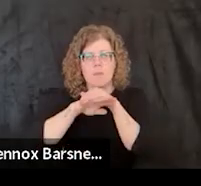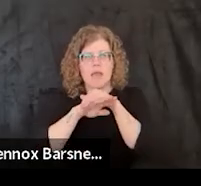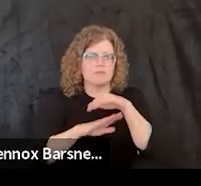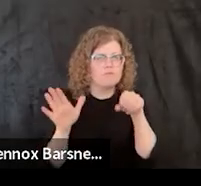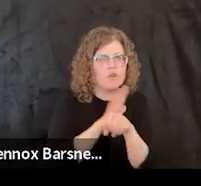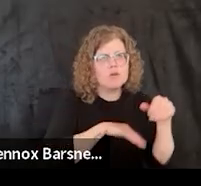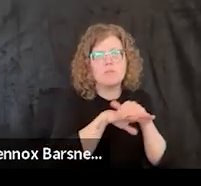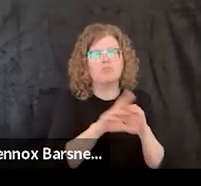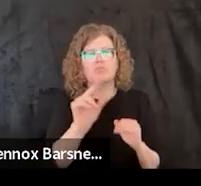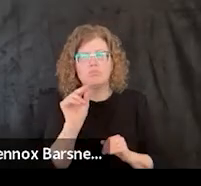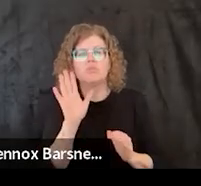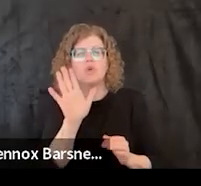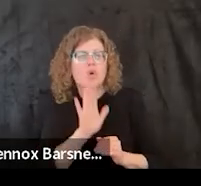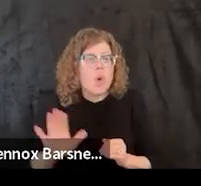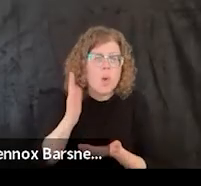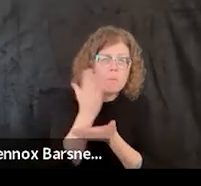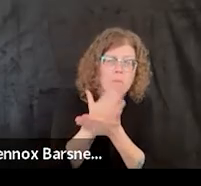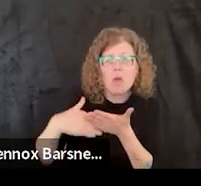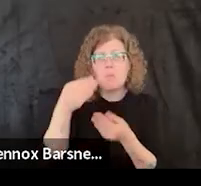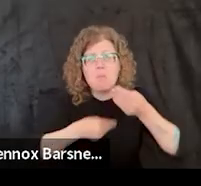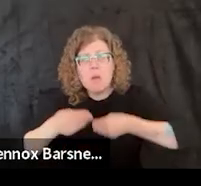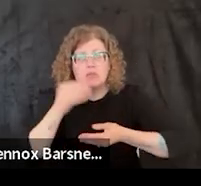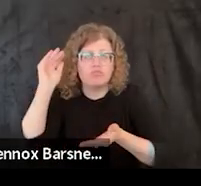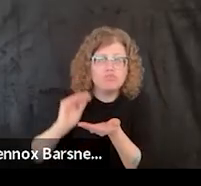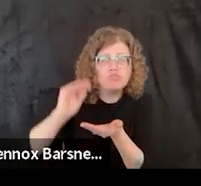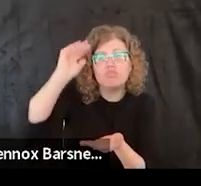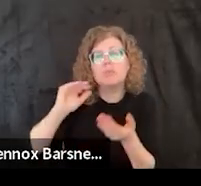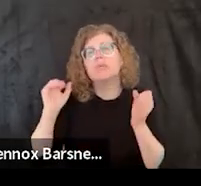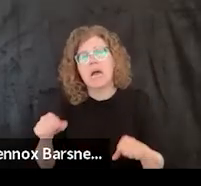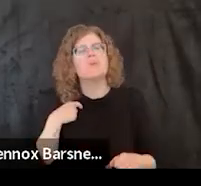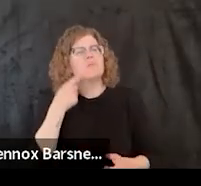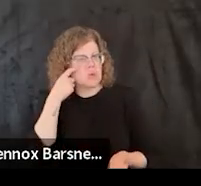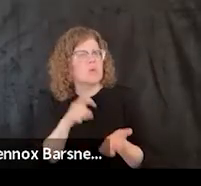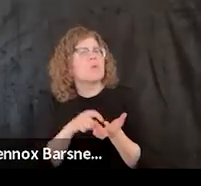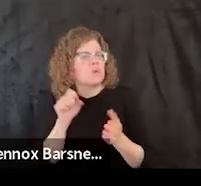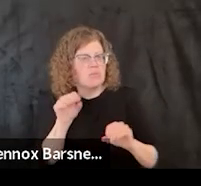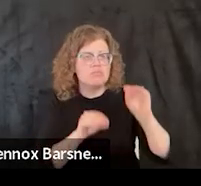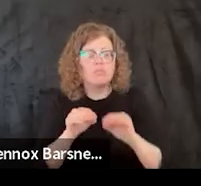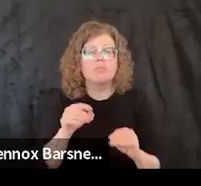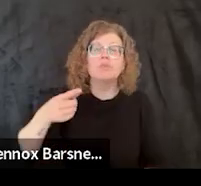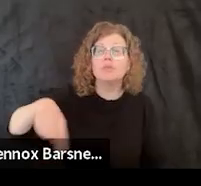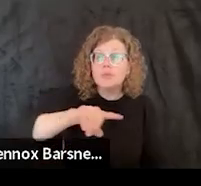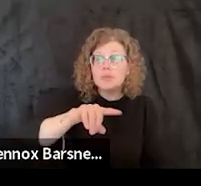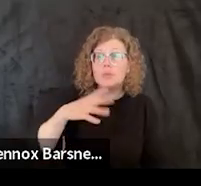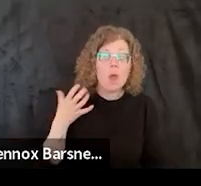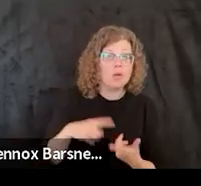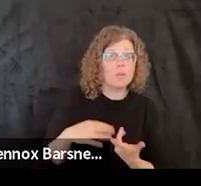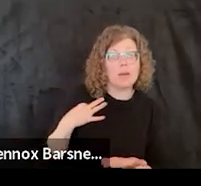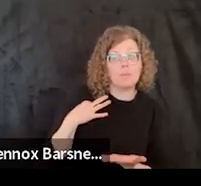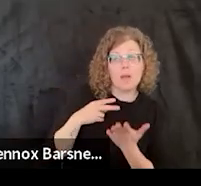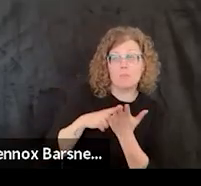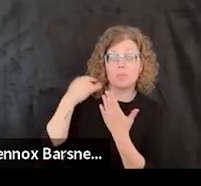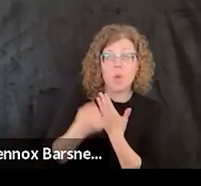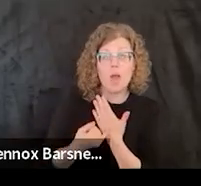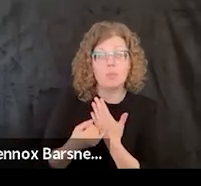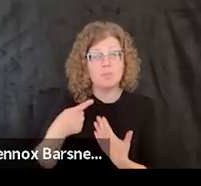budget later on. That said, if everyone who has applied to this program were to request the maximum grant